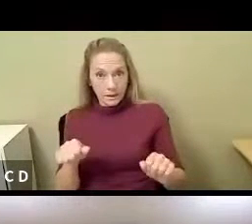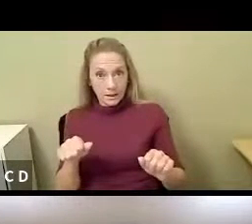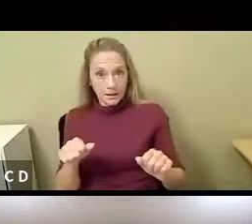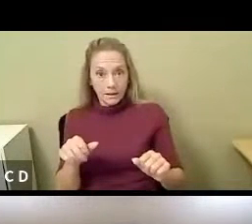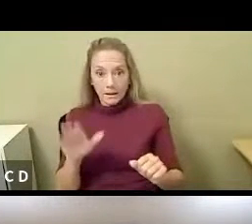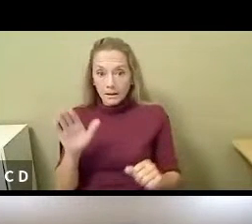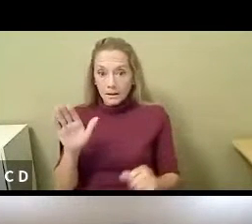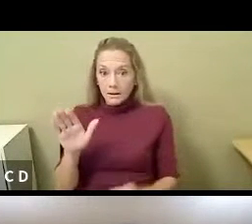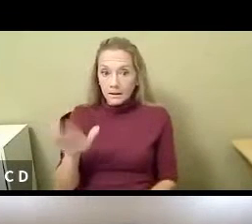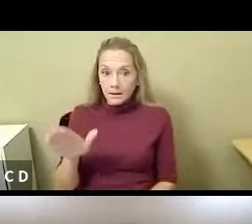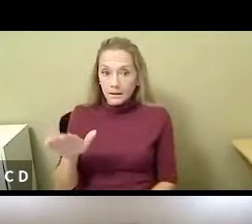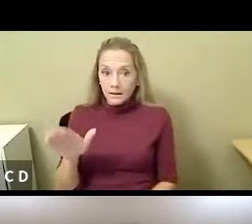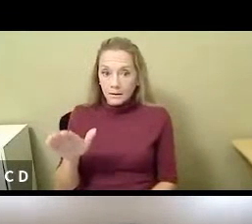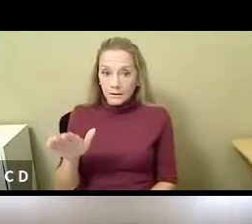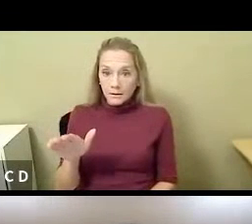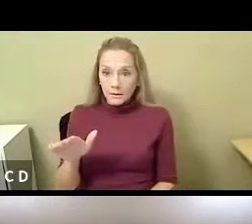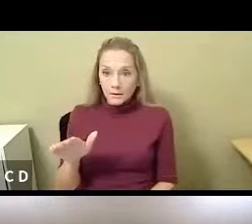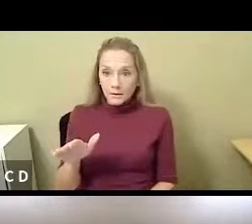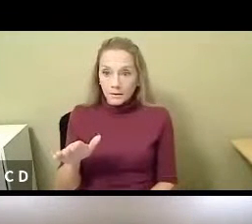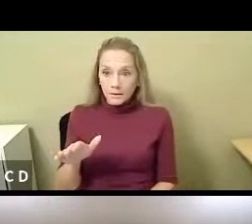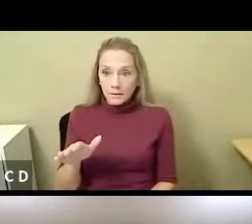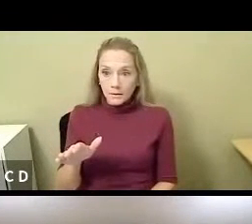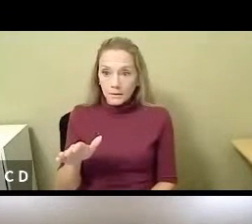do the with 10th?